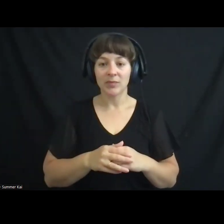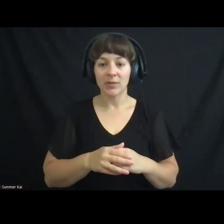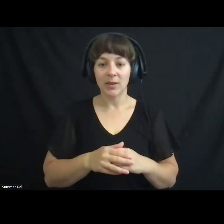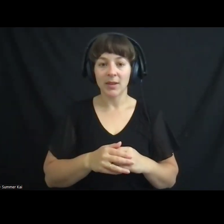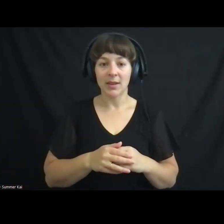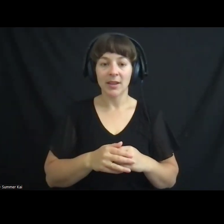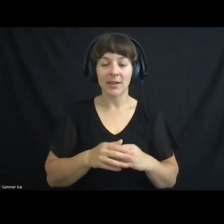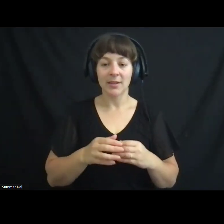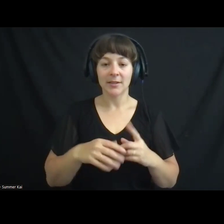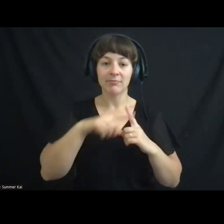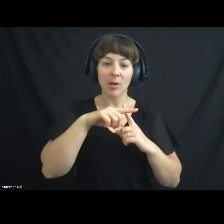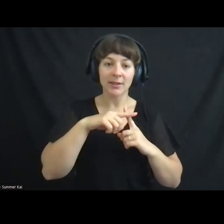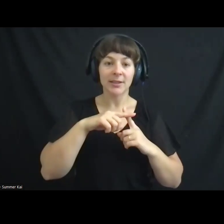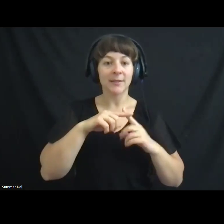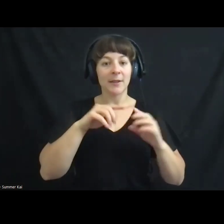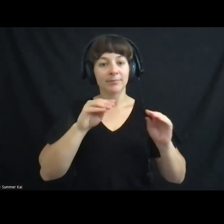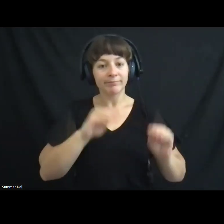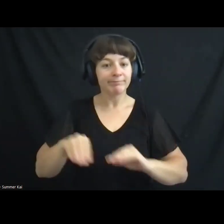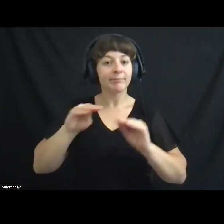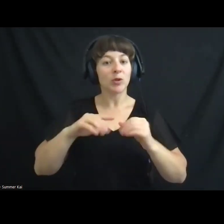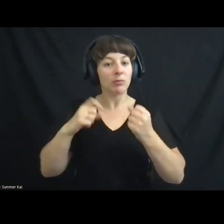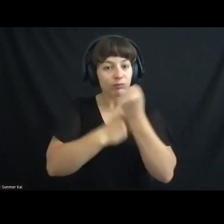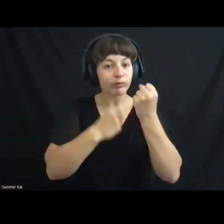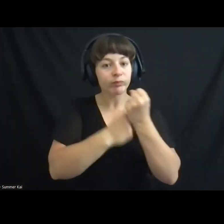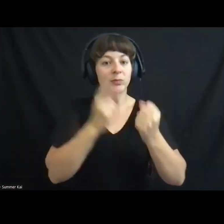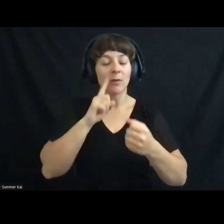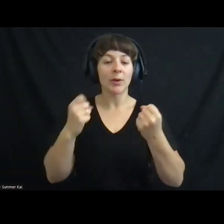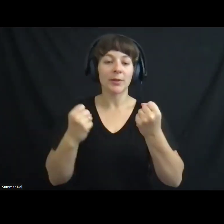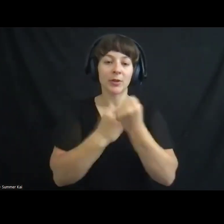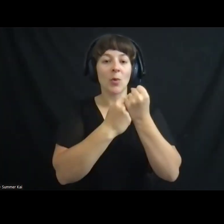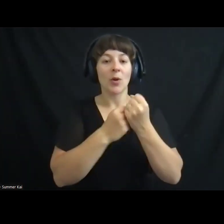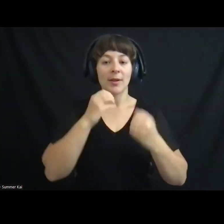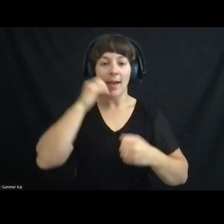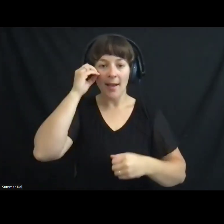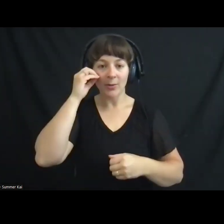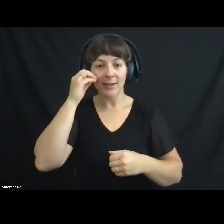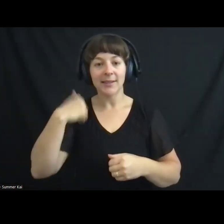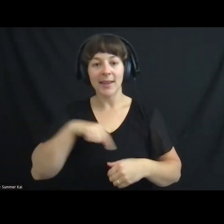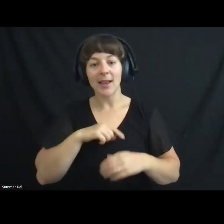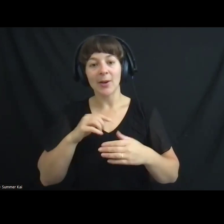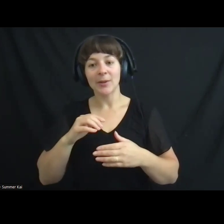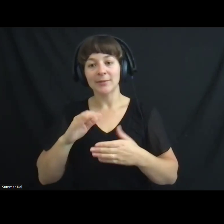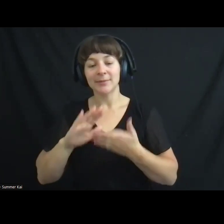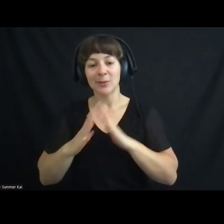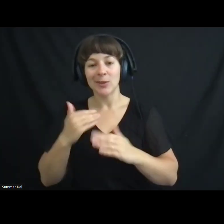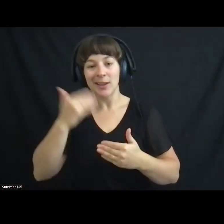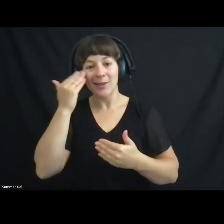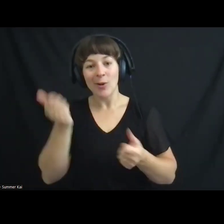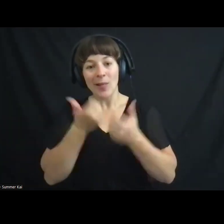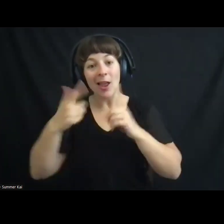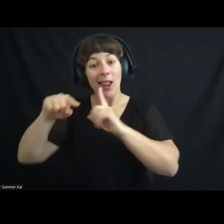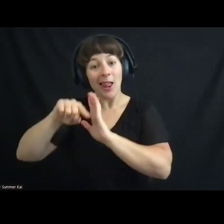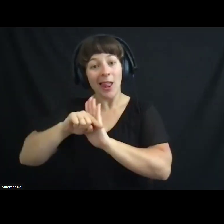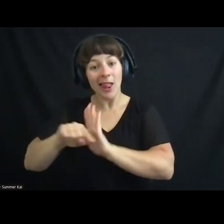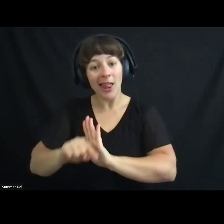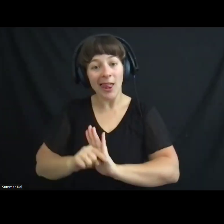and movement in supporting housing in our community, especially since we have lots of negative that we're dealing with on a daily basis. It's